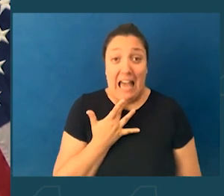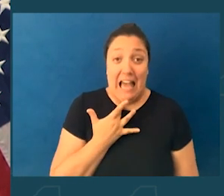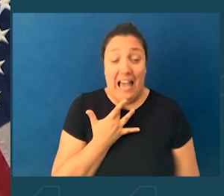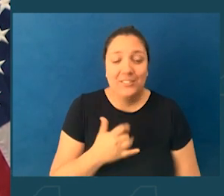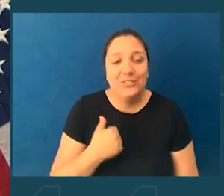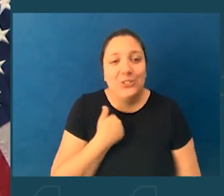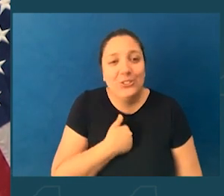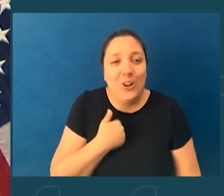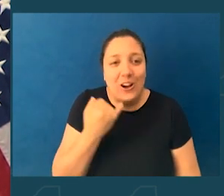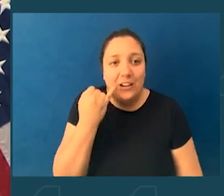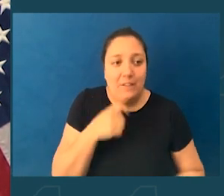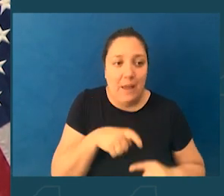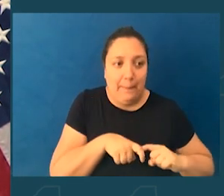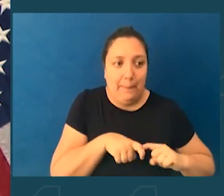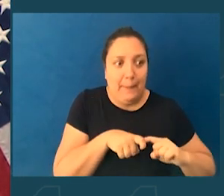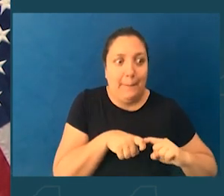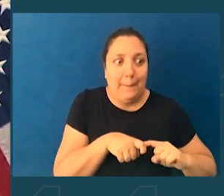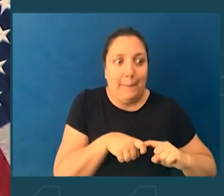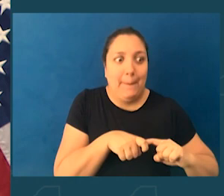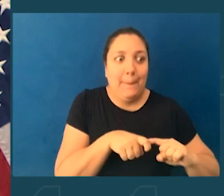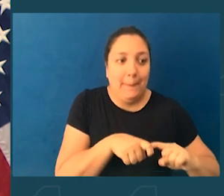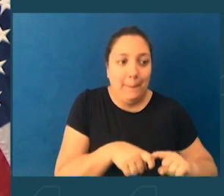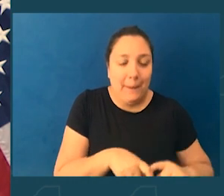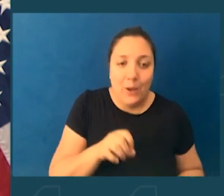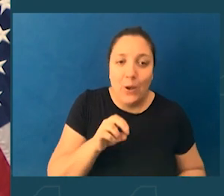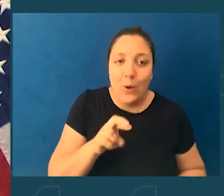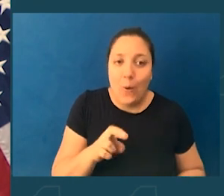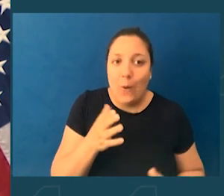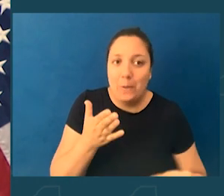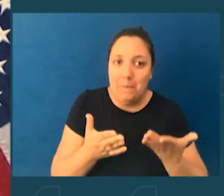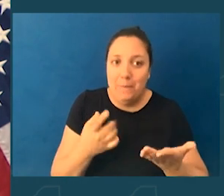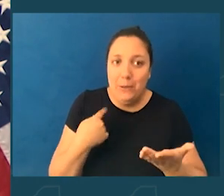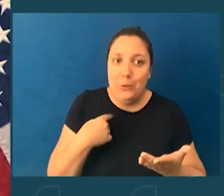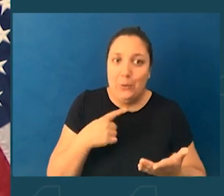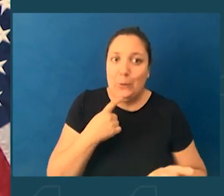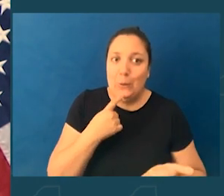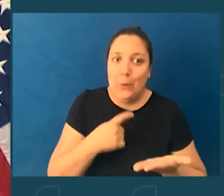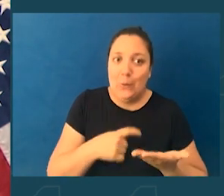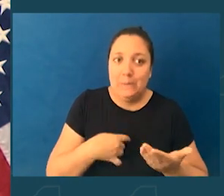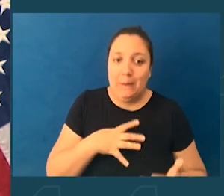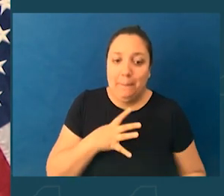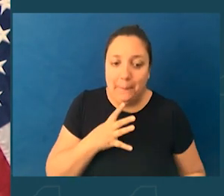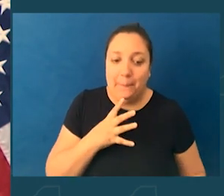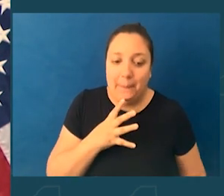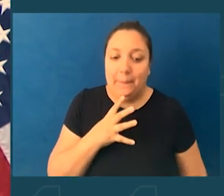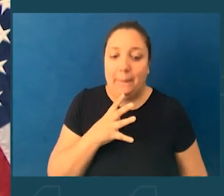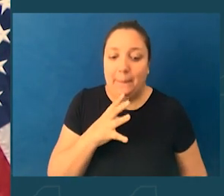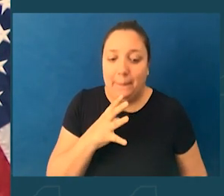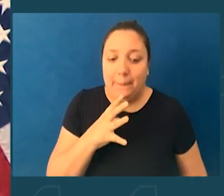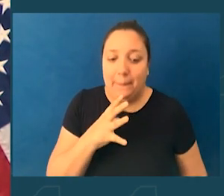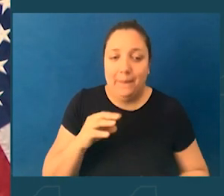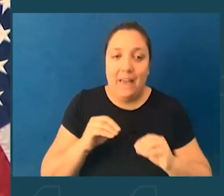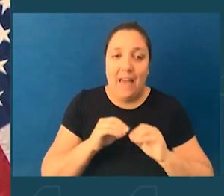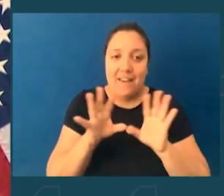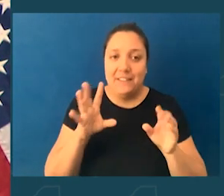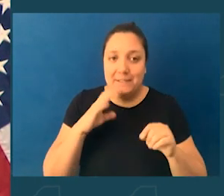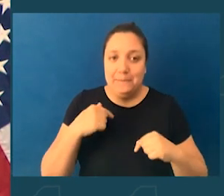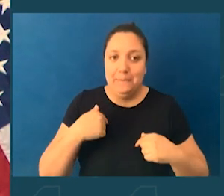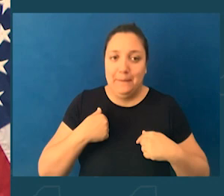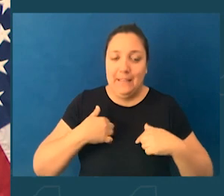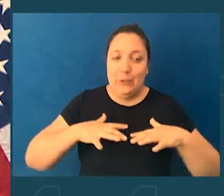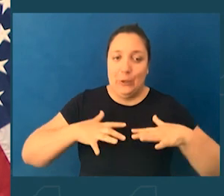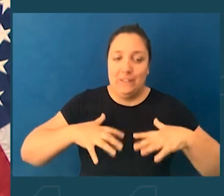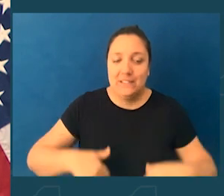you know what I mean, there's evidence of my anxiety today. My name is Kevin